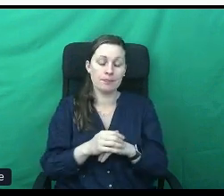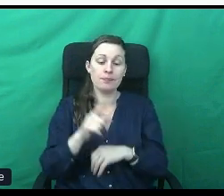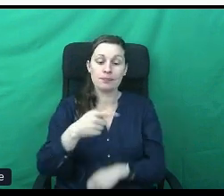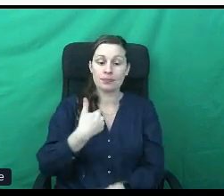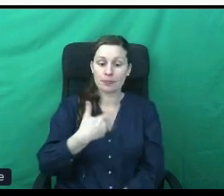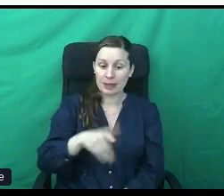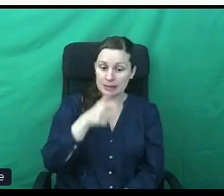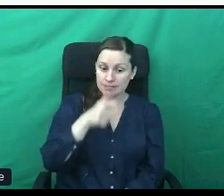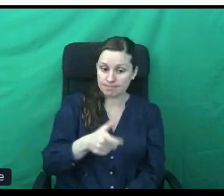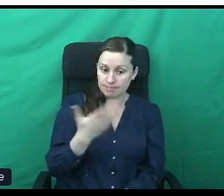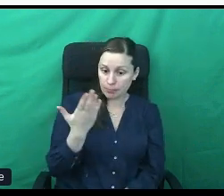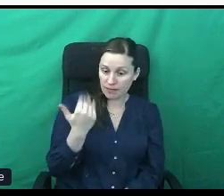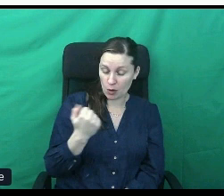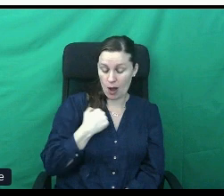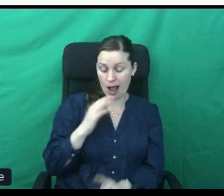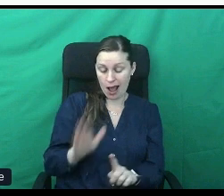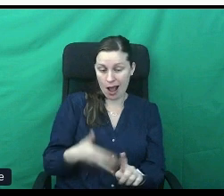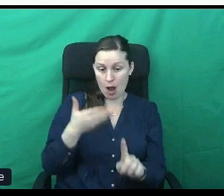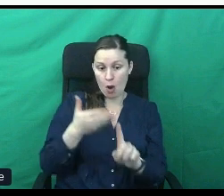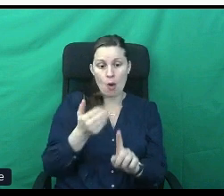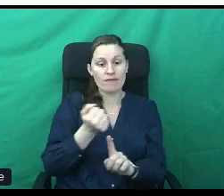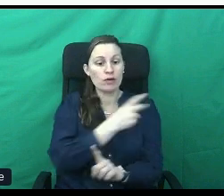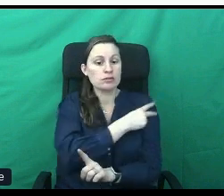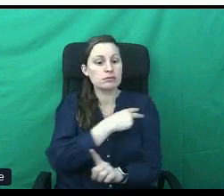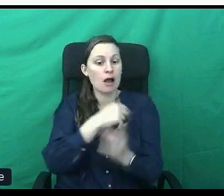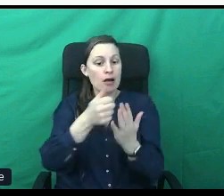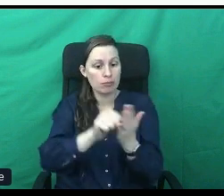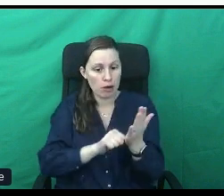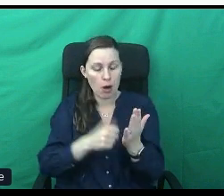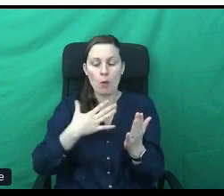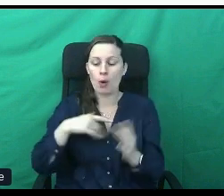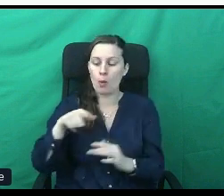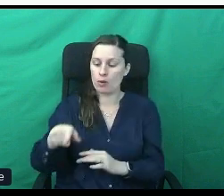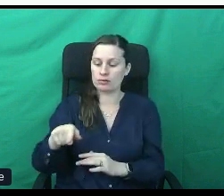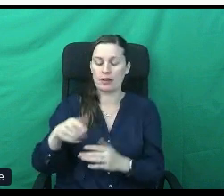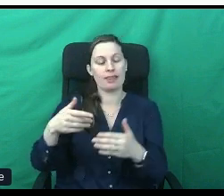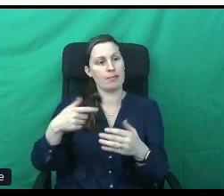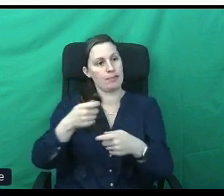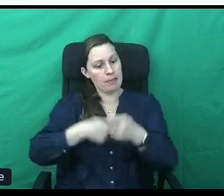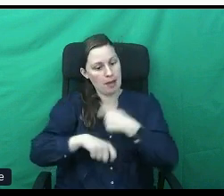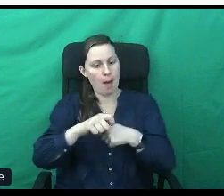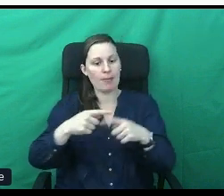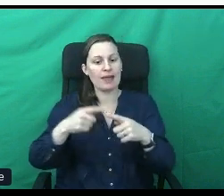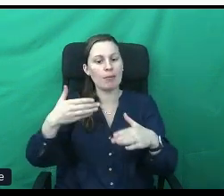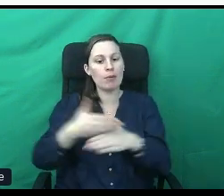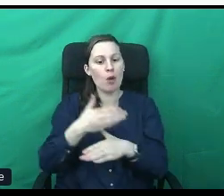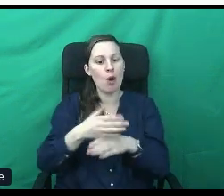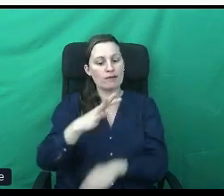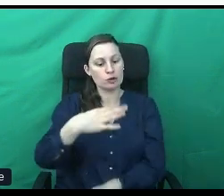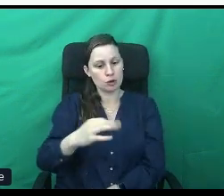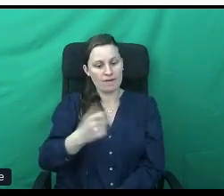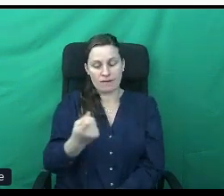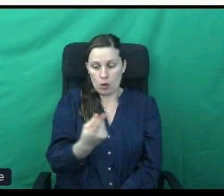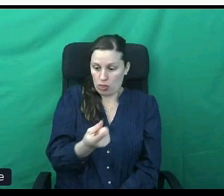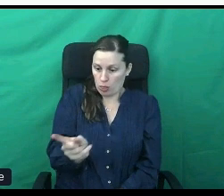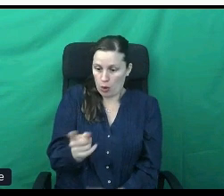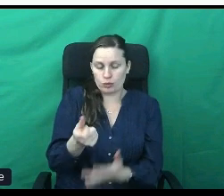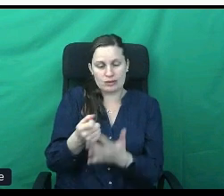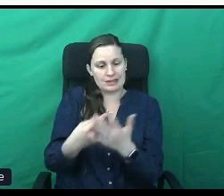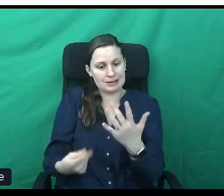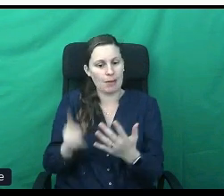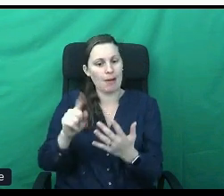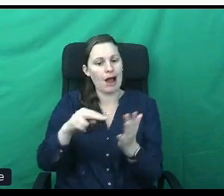mentioned before, our goal for the staff program is to become the employer of choice for disabled people and neurodiverse